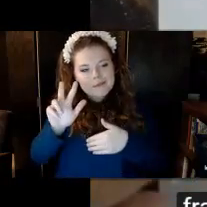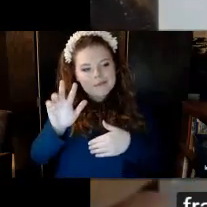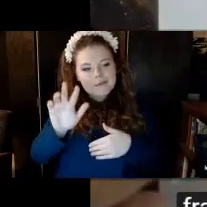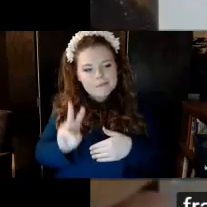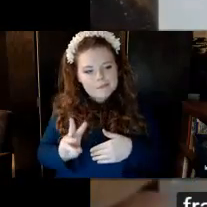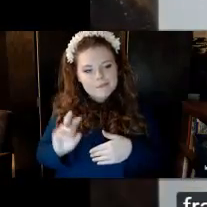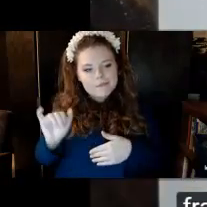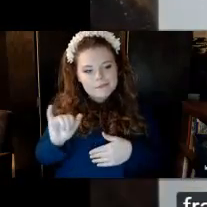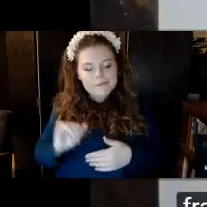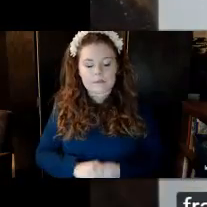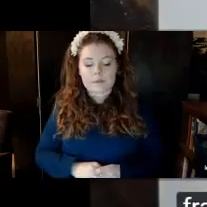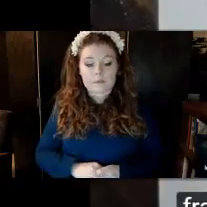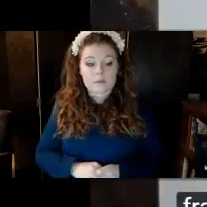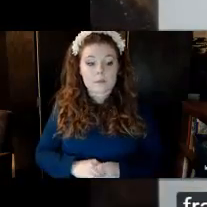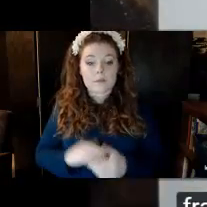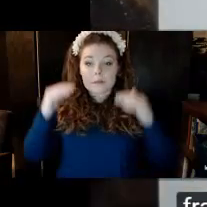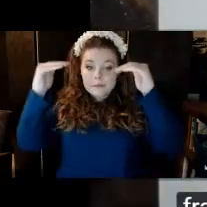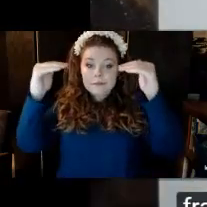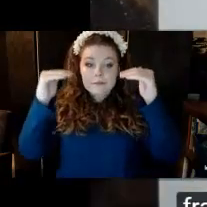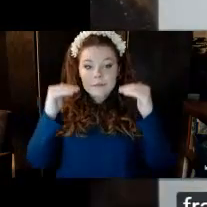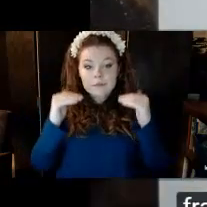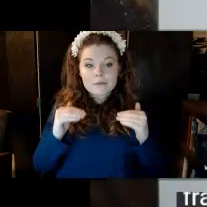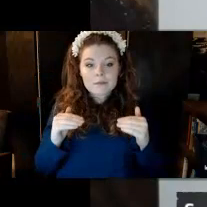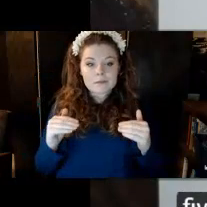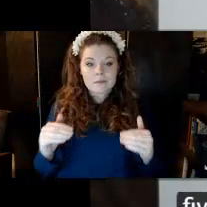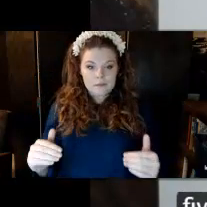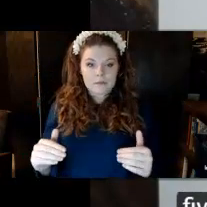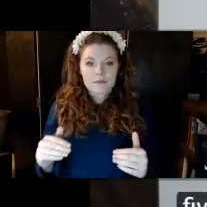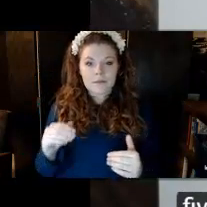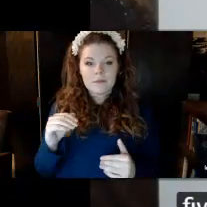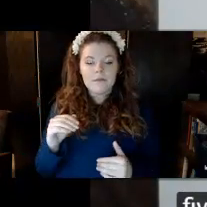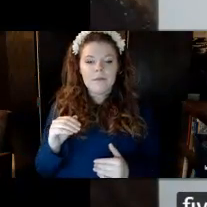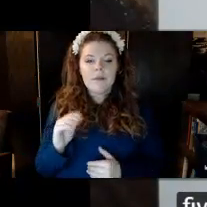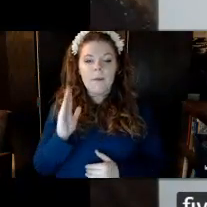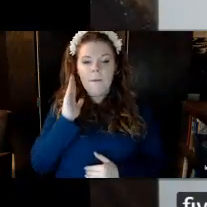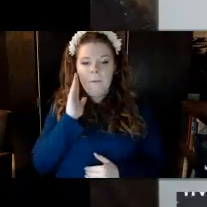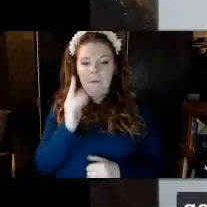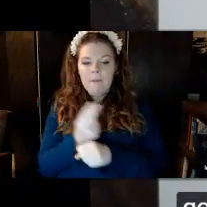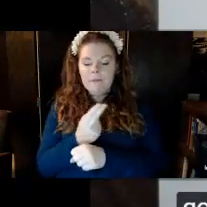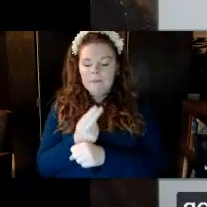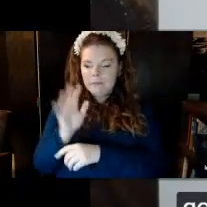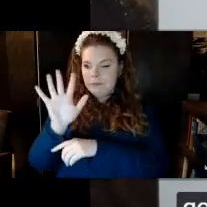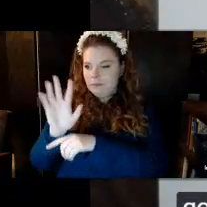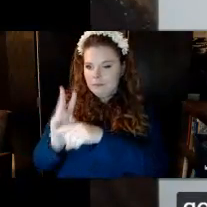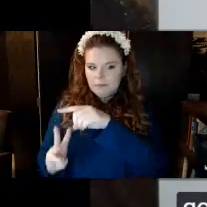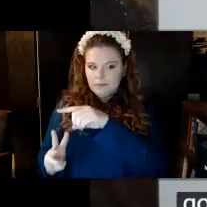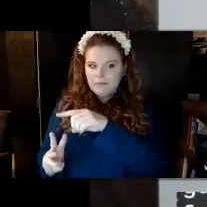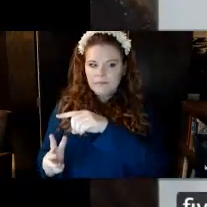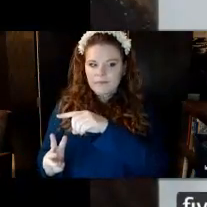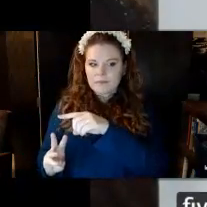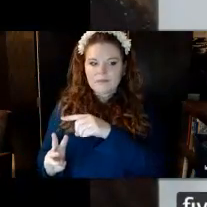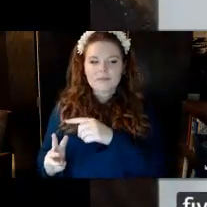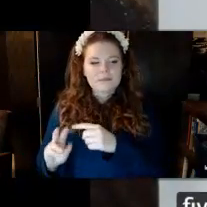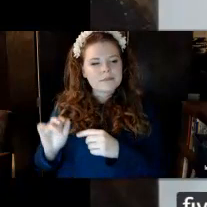well. The next thing that I'm going to do is I'm going to take the 5/6 and I'm going to make